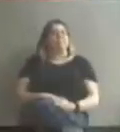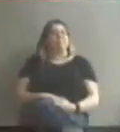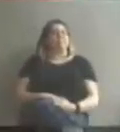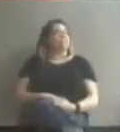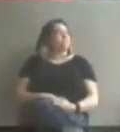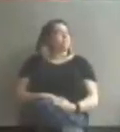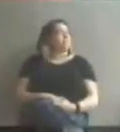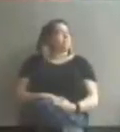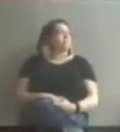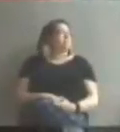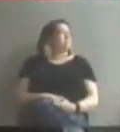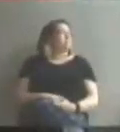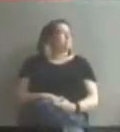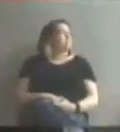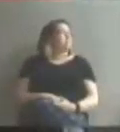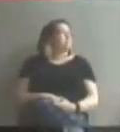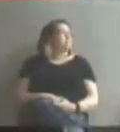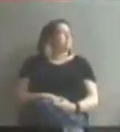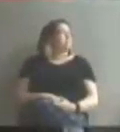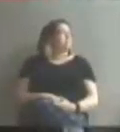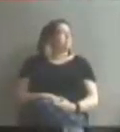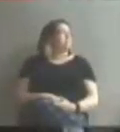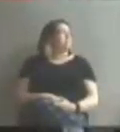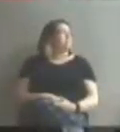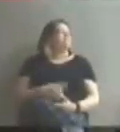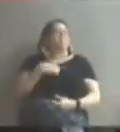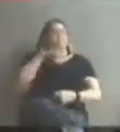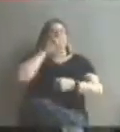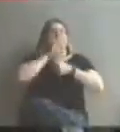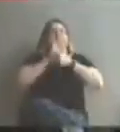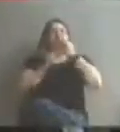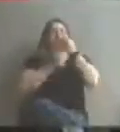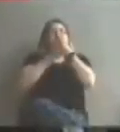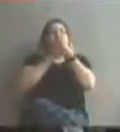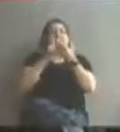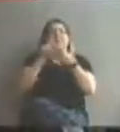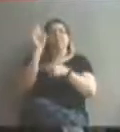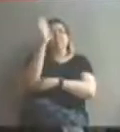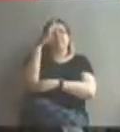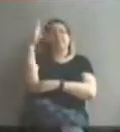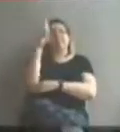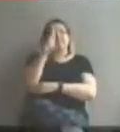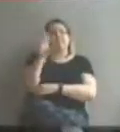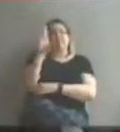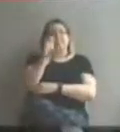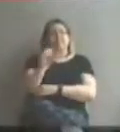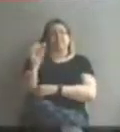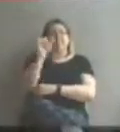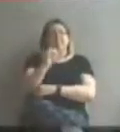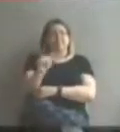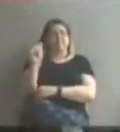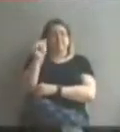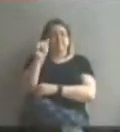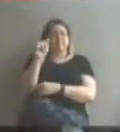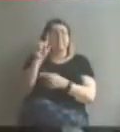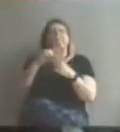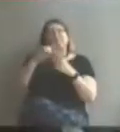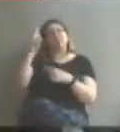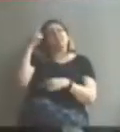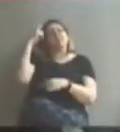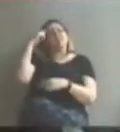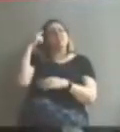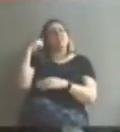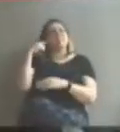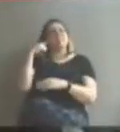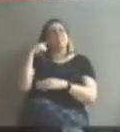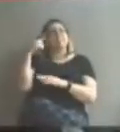Let's put this right where I can see it. I pledge allegiance to the flag of the United States of America